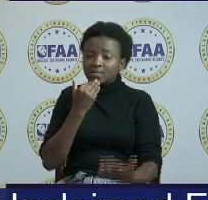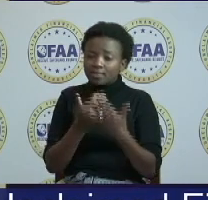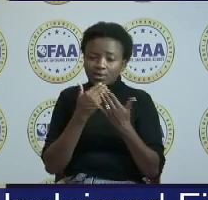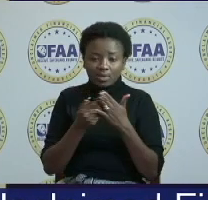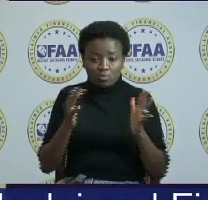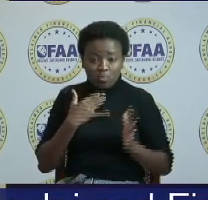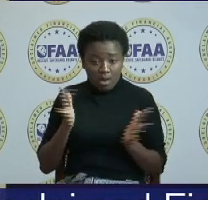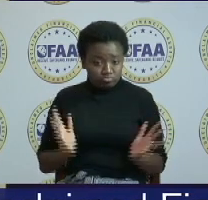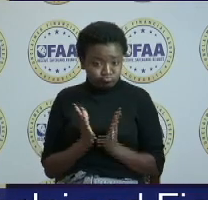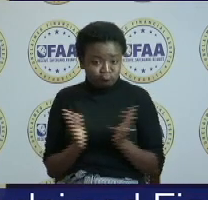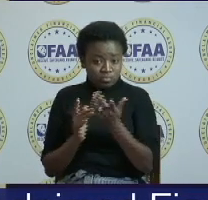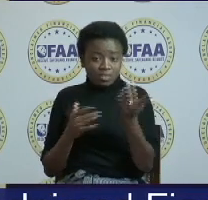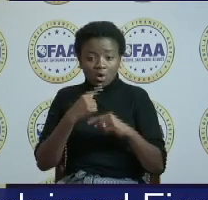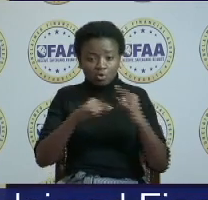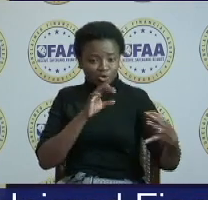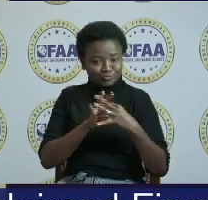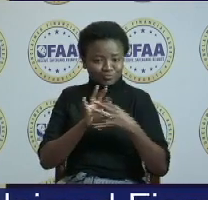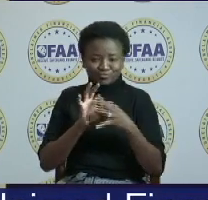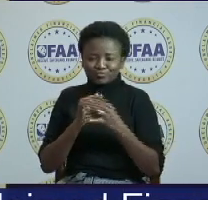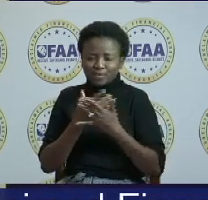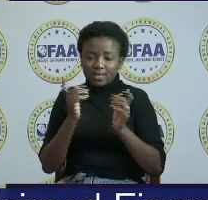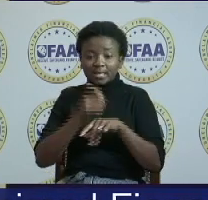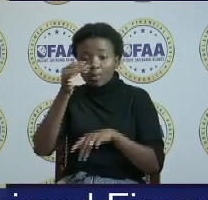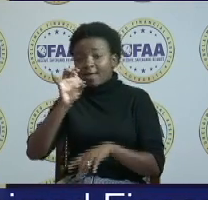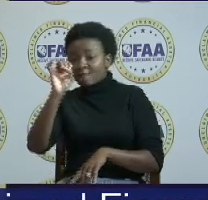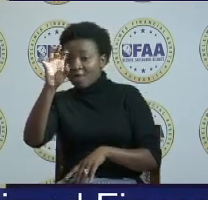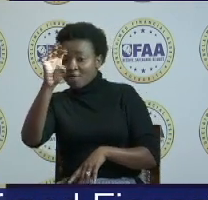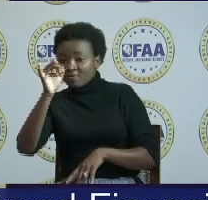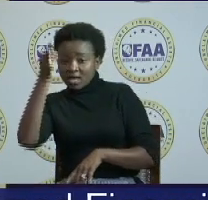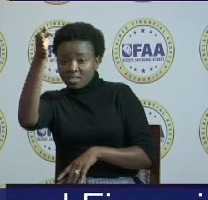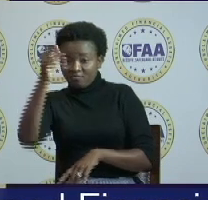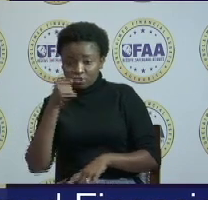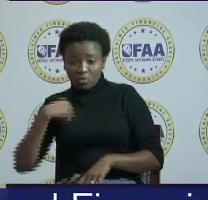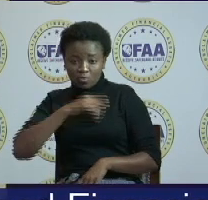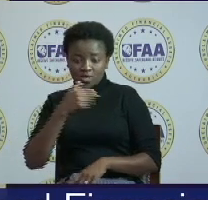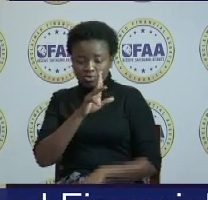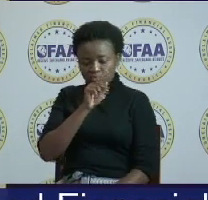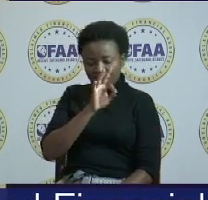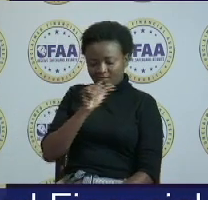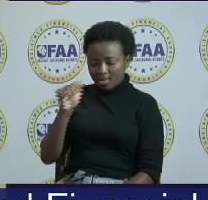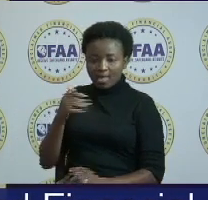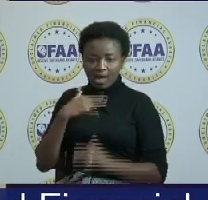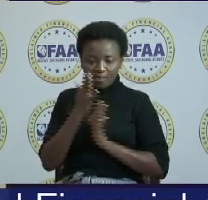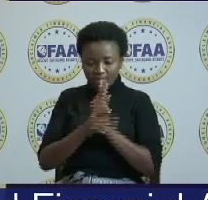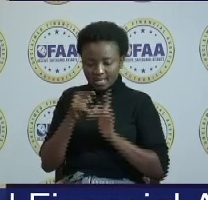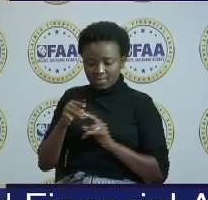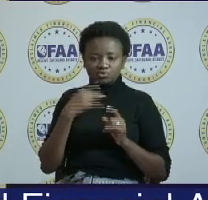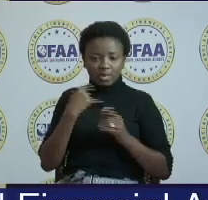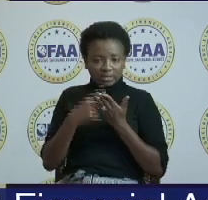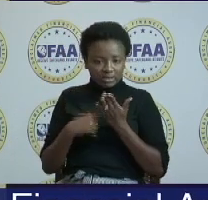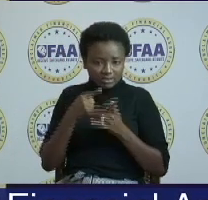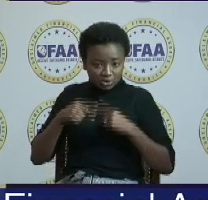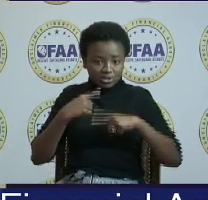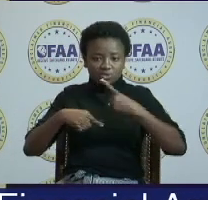continue joining us whenever we have these sessions, because I'm sure in the future this is a plan we have as UFAA to ensure that the conversation goes on. It's